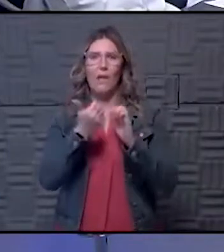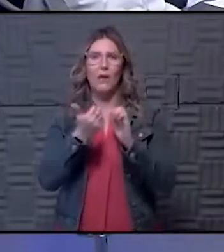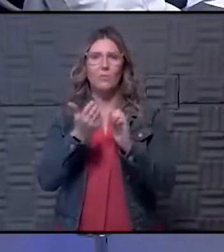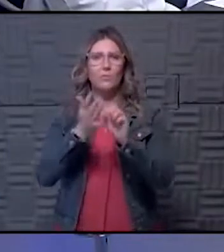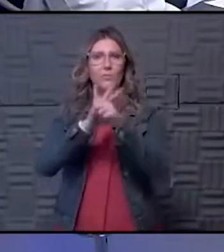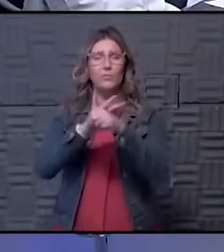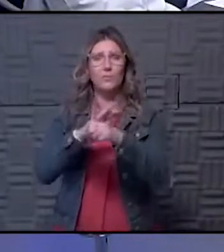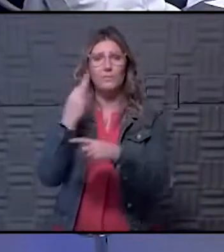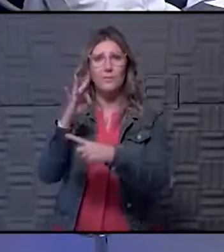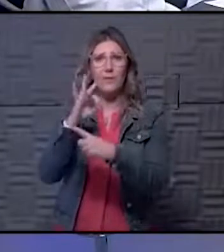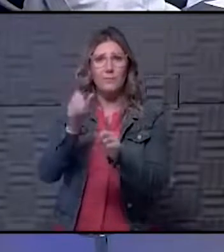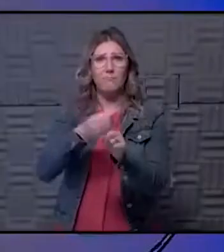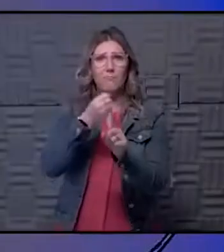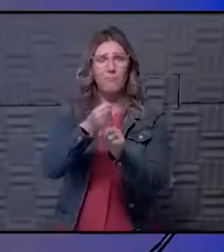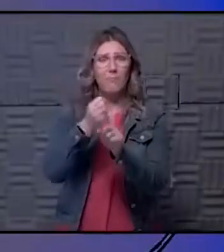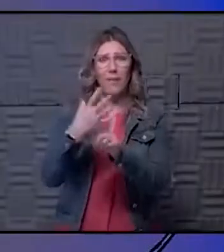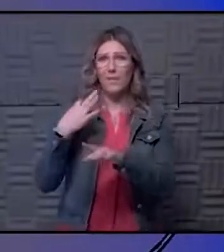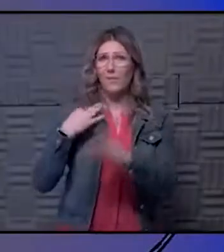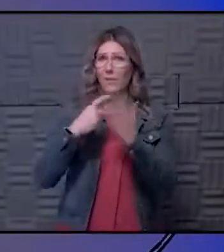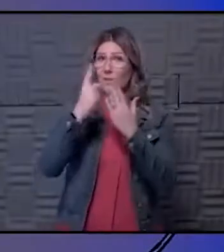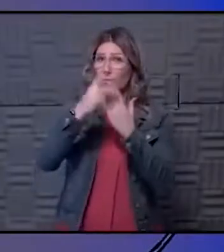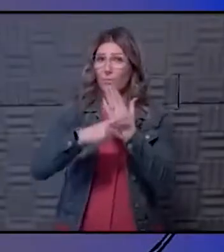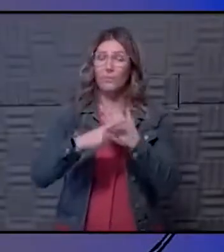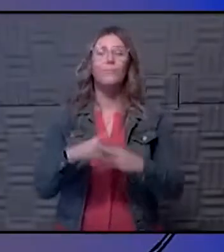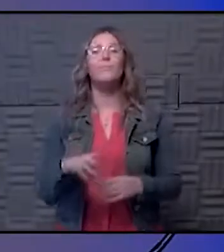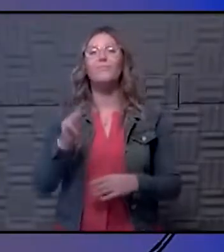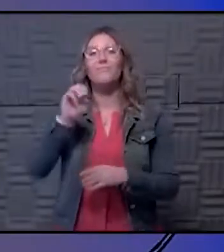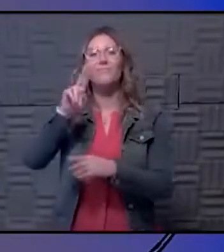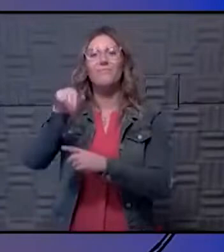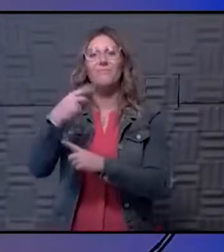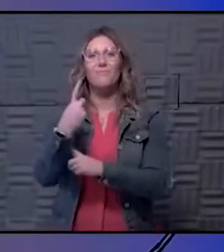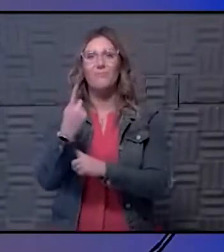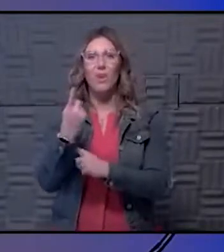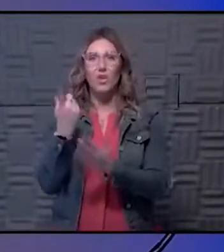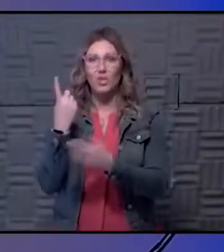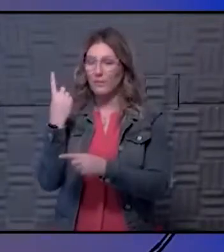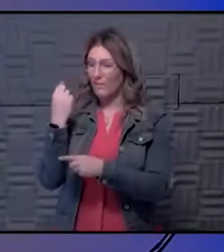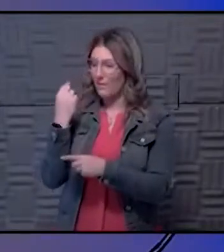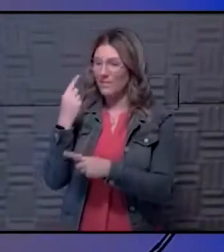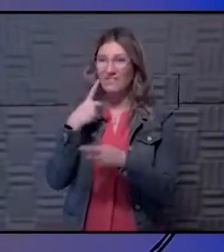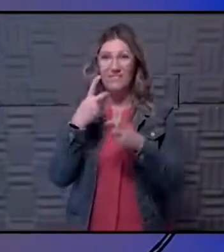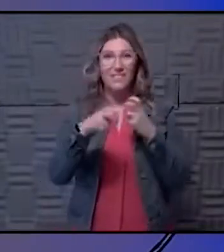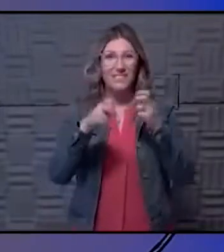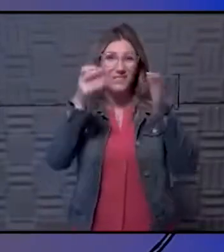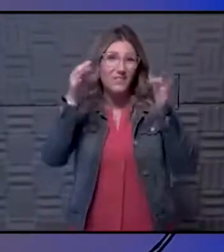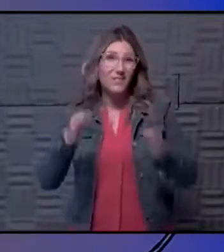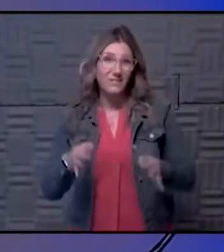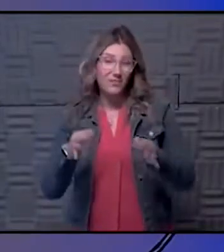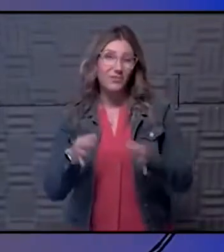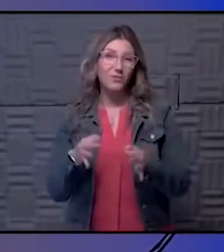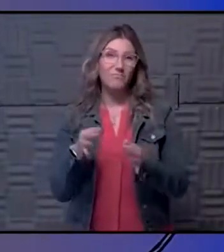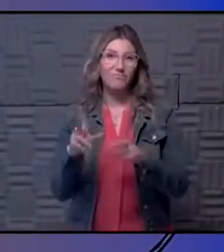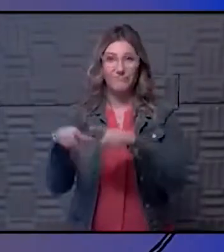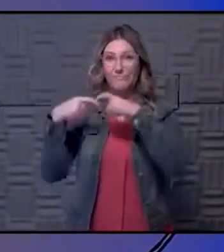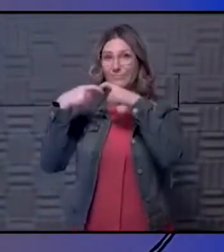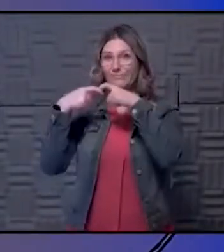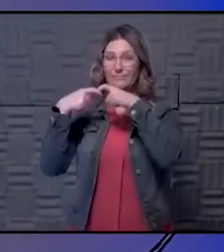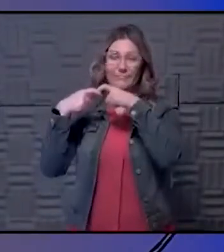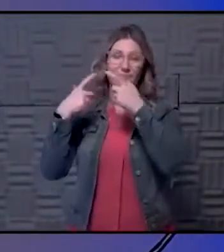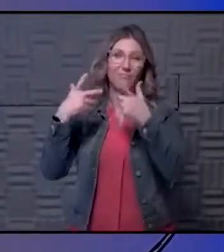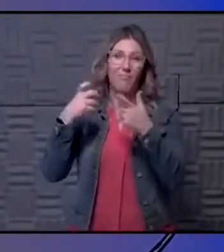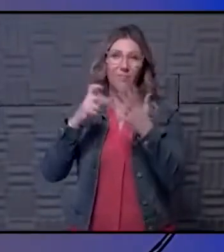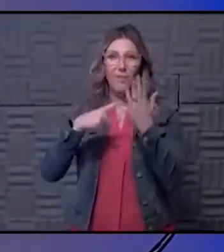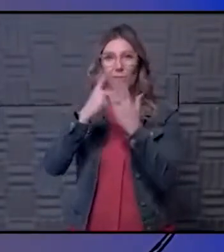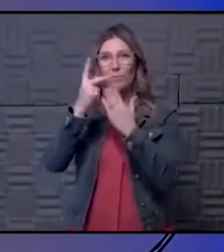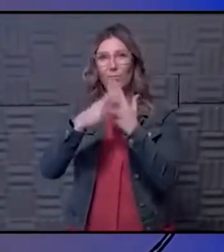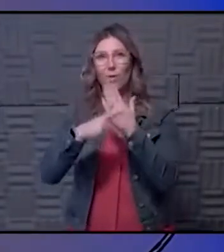the volunteer program here at KU? Well, March of last year, we made the difficult decision to suspend the program, or what